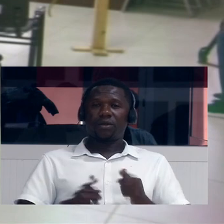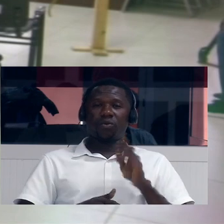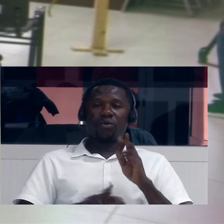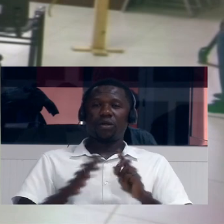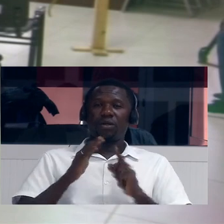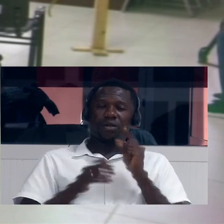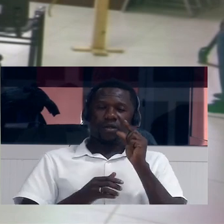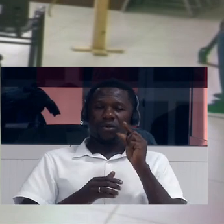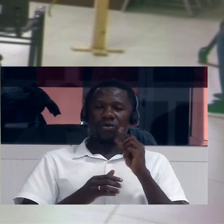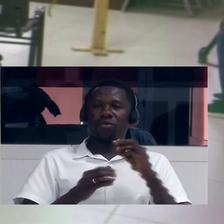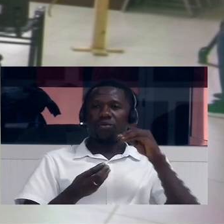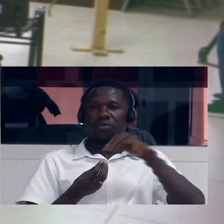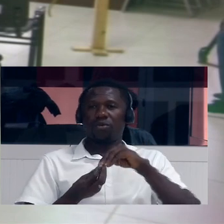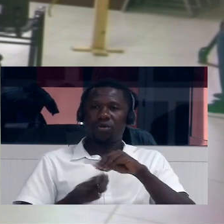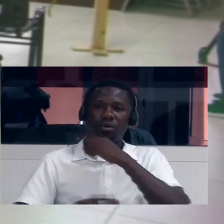little point.